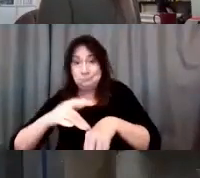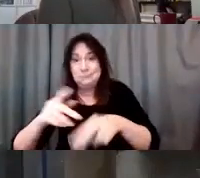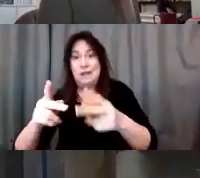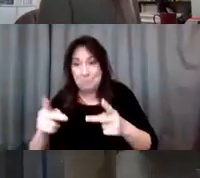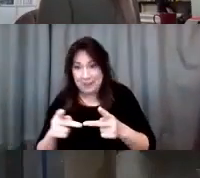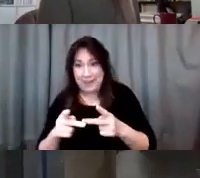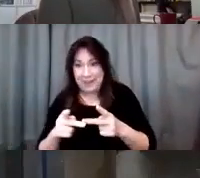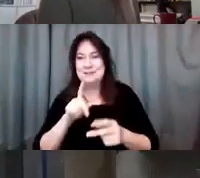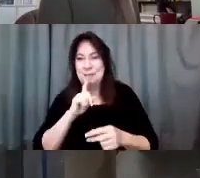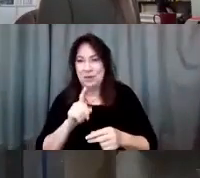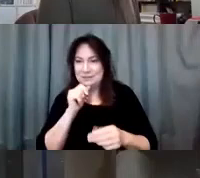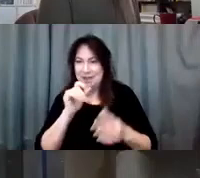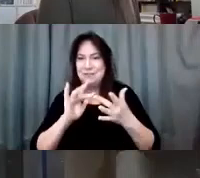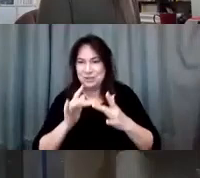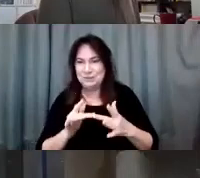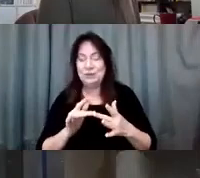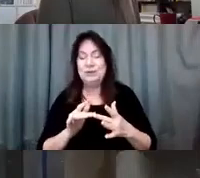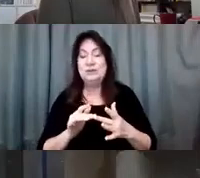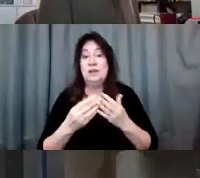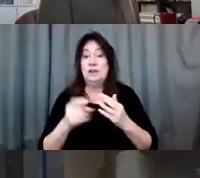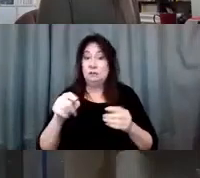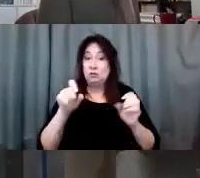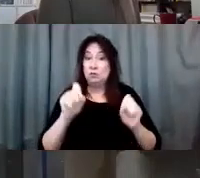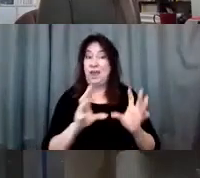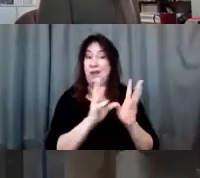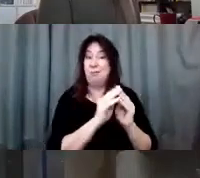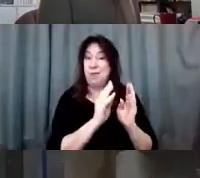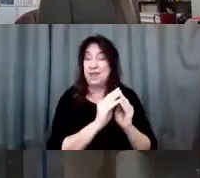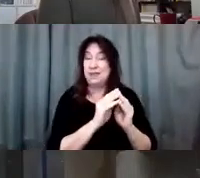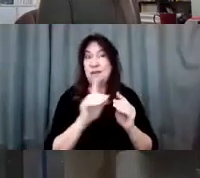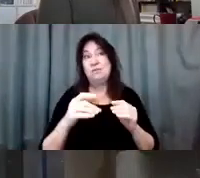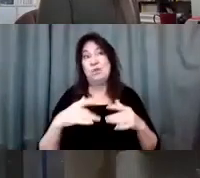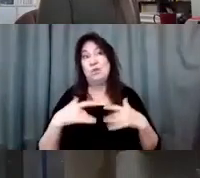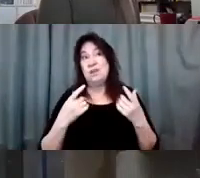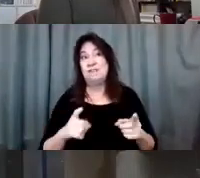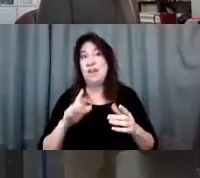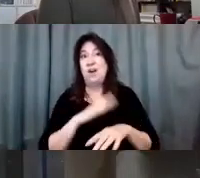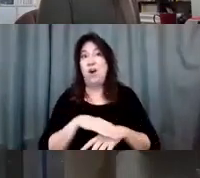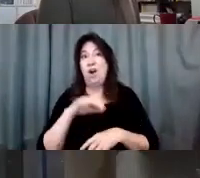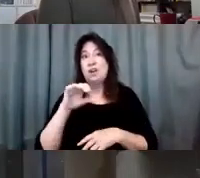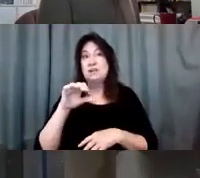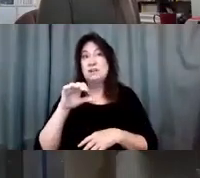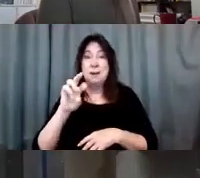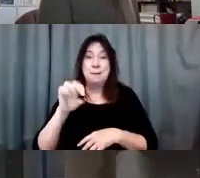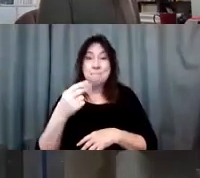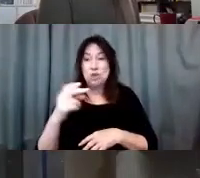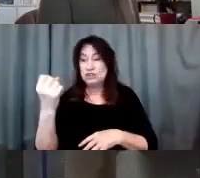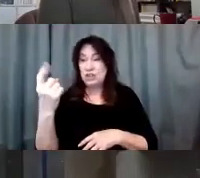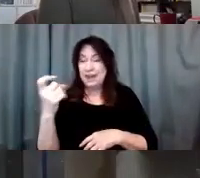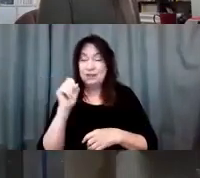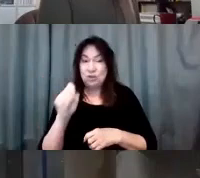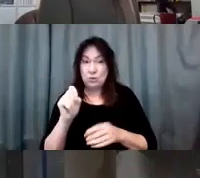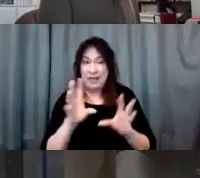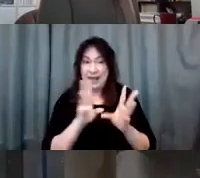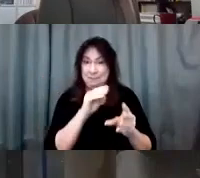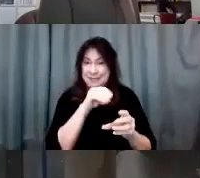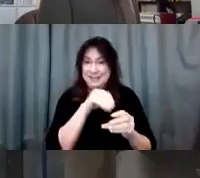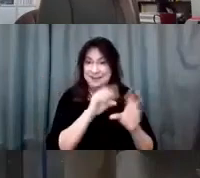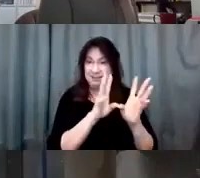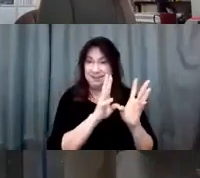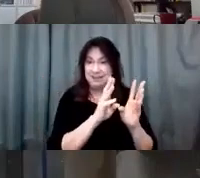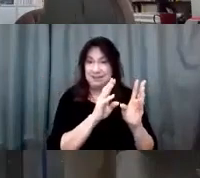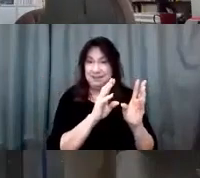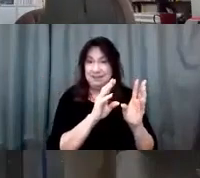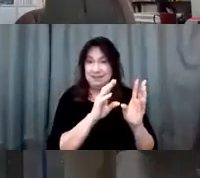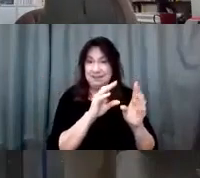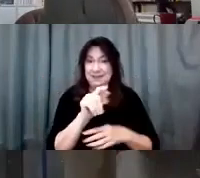Even if you can all meet up, if your event is on the 11th, you can meet up within the gallery with a video chat for